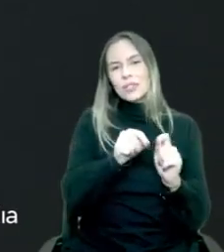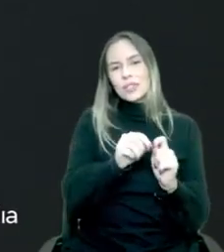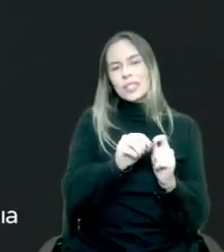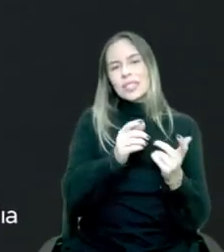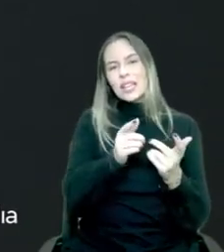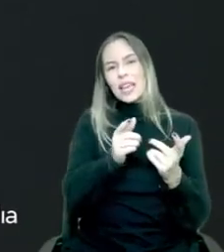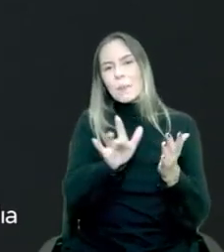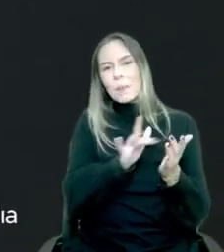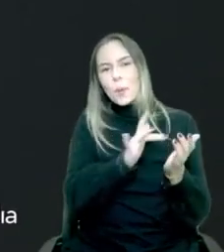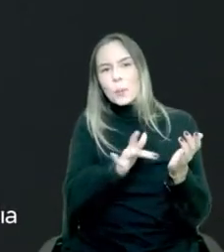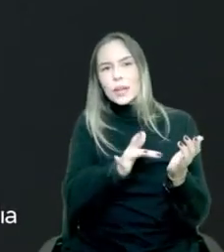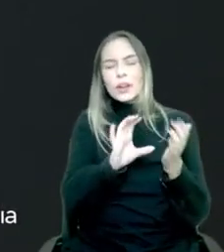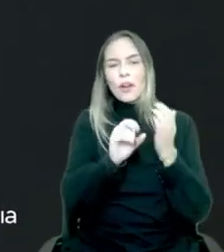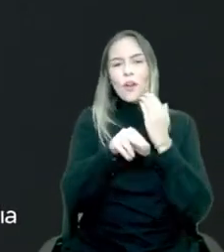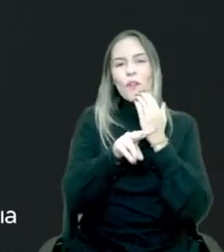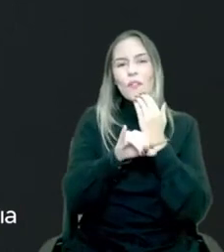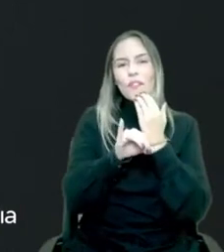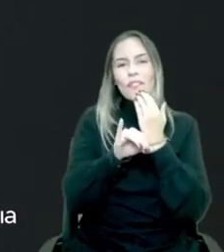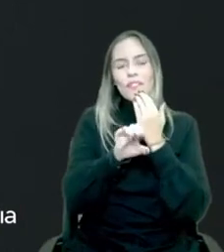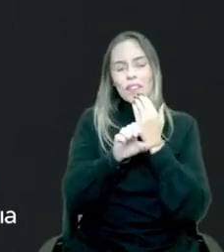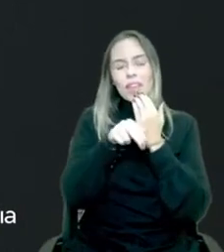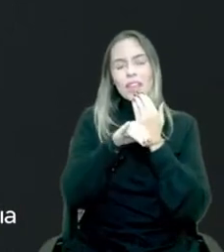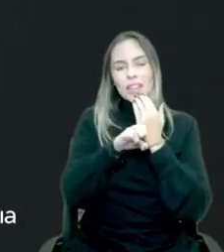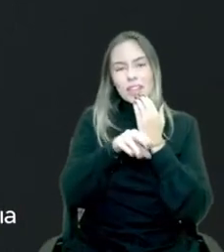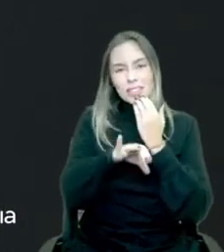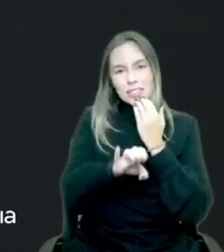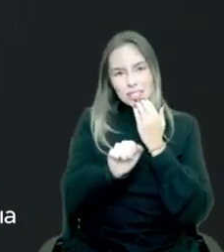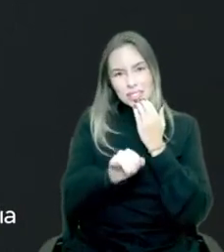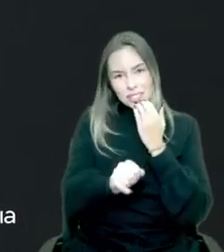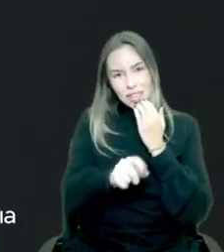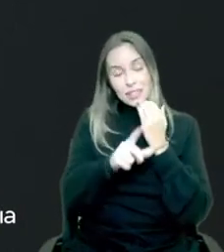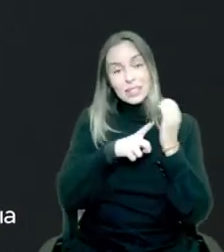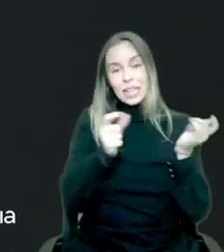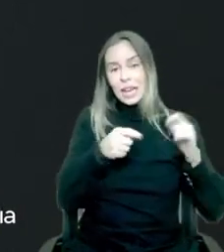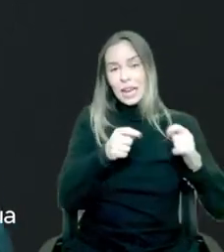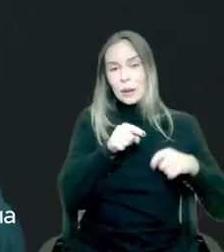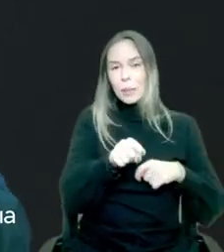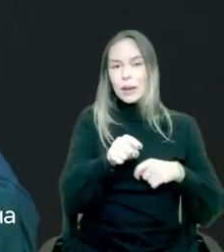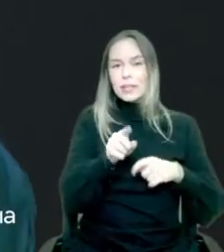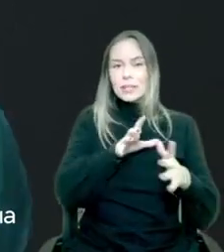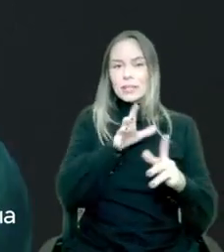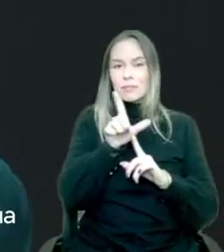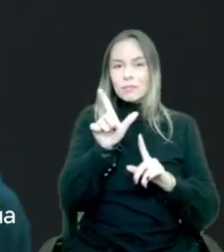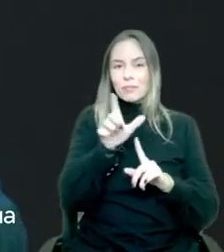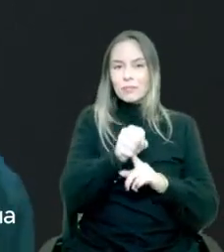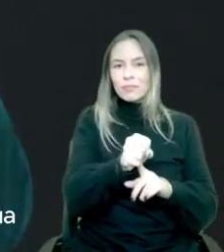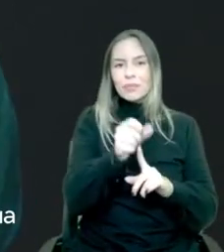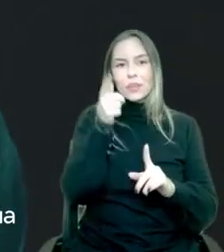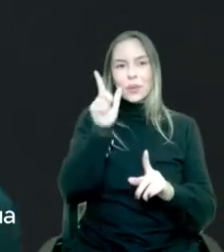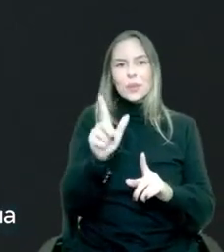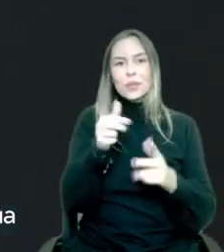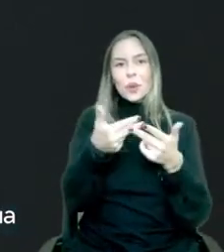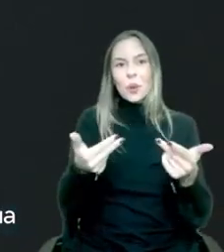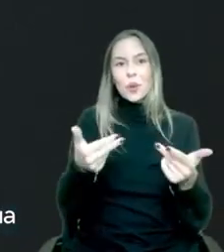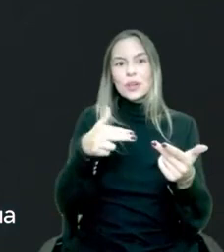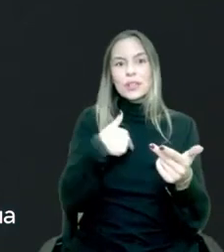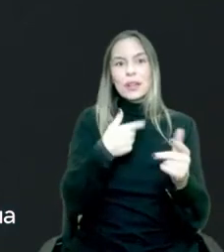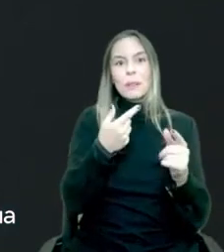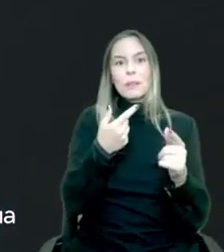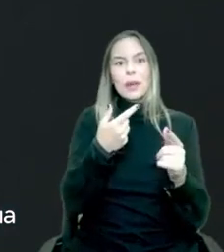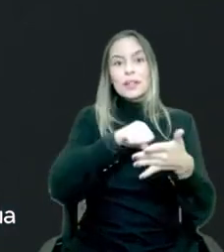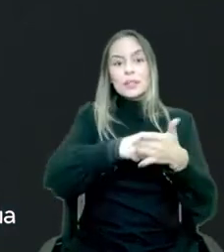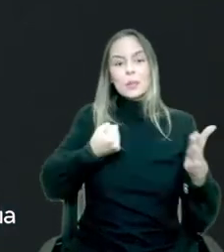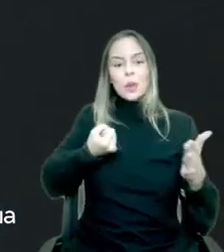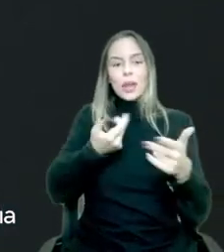the results were astounding. And what we've been able to achieve and what we've been able to unlock and to augment with our ability with AI has been